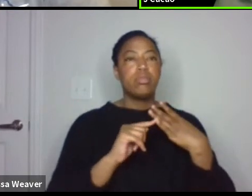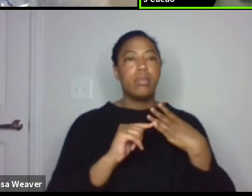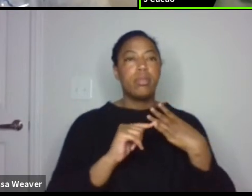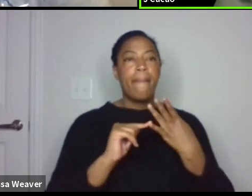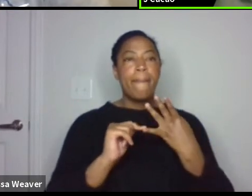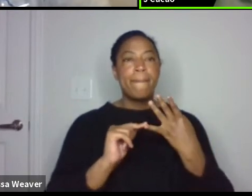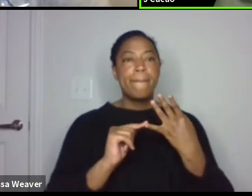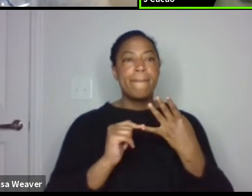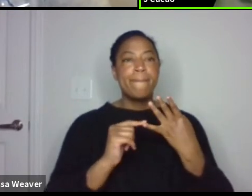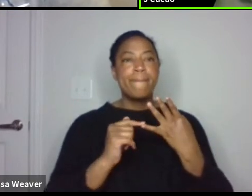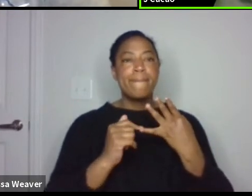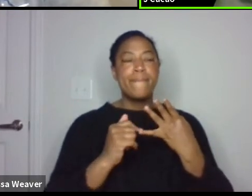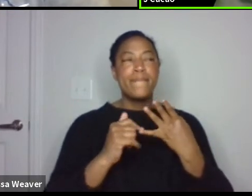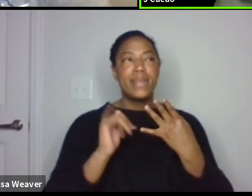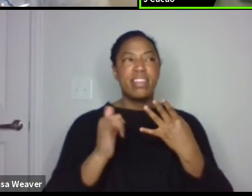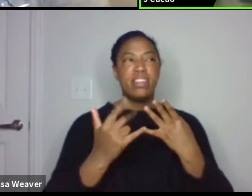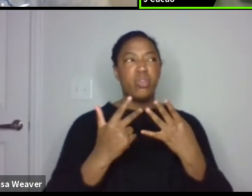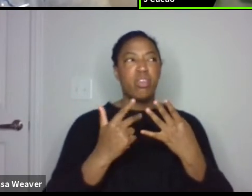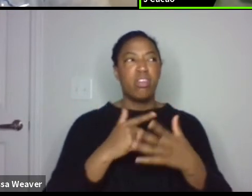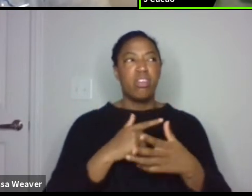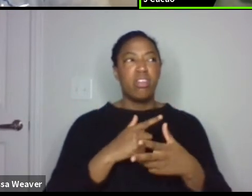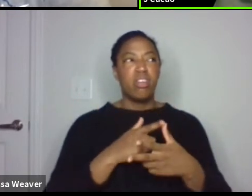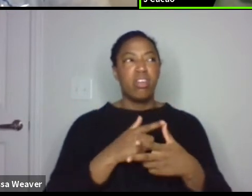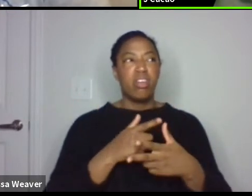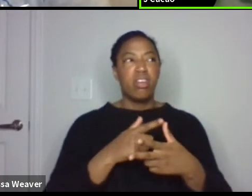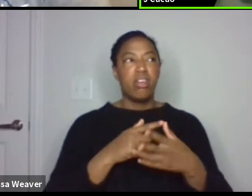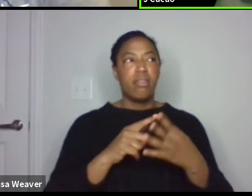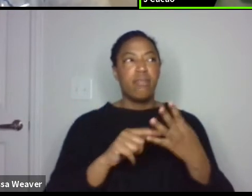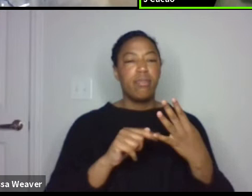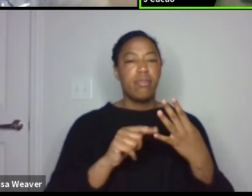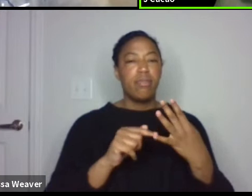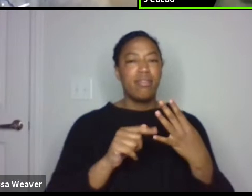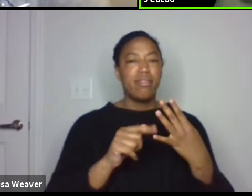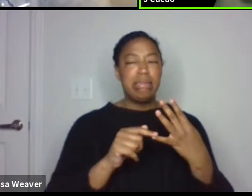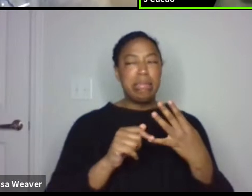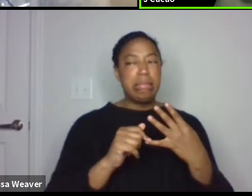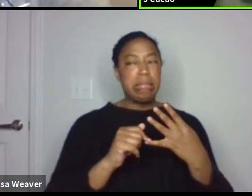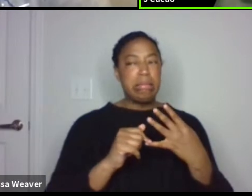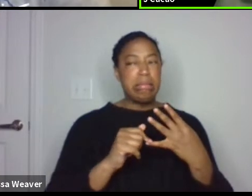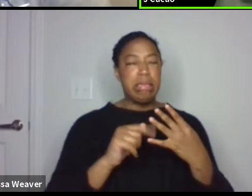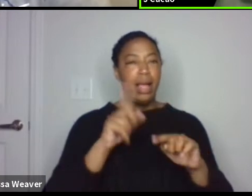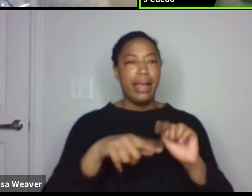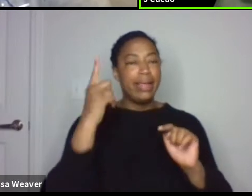Who else, man? That's 3. Can't think of nobody else.